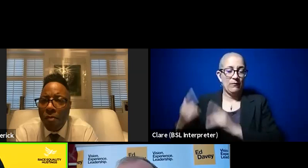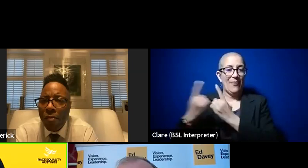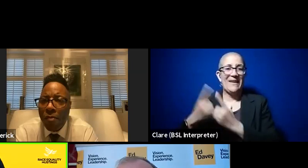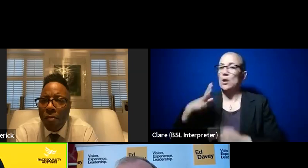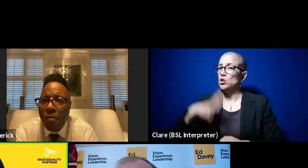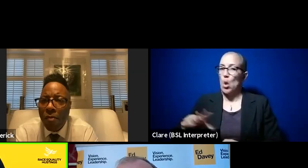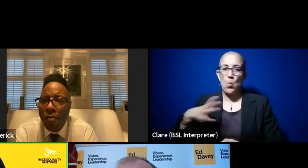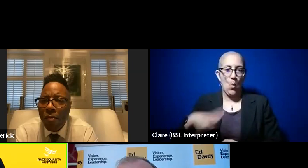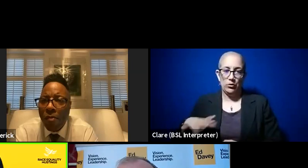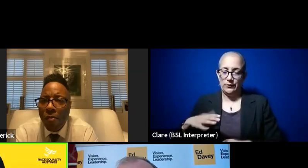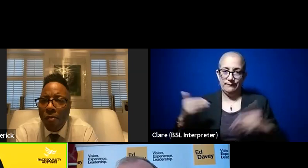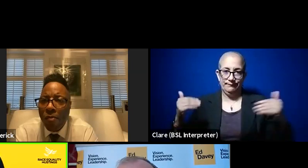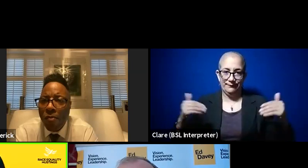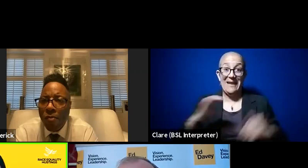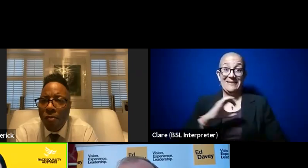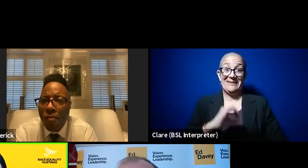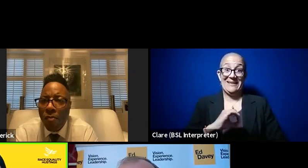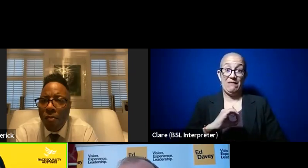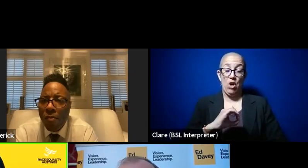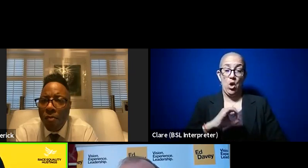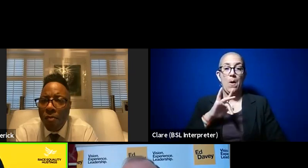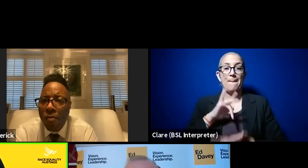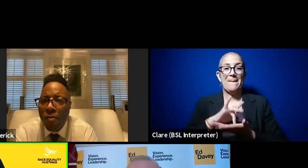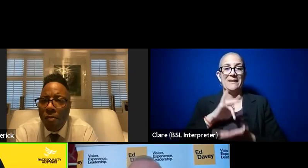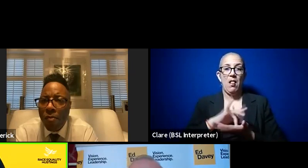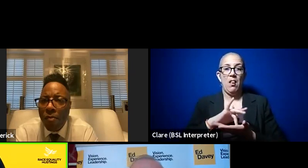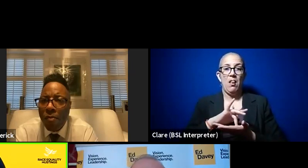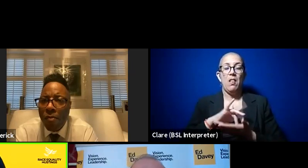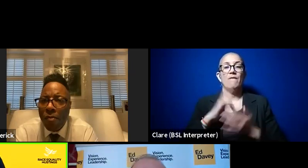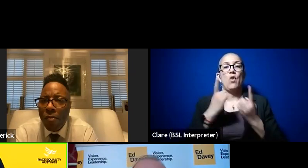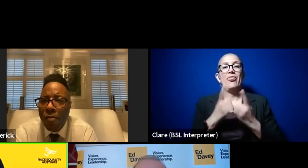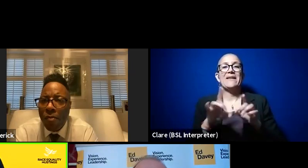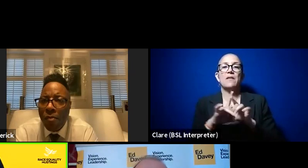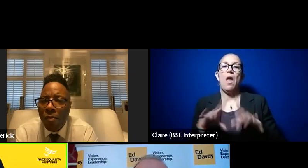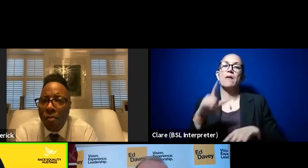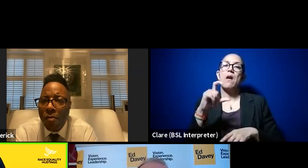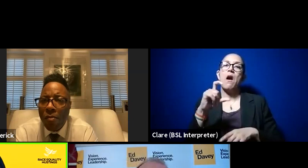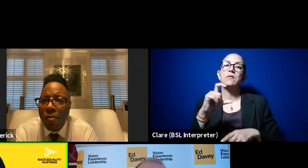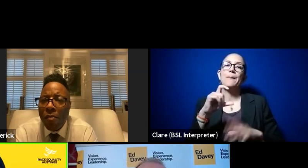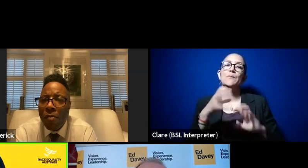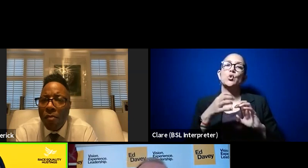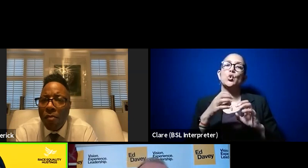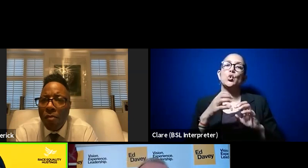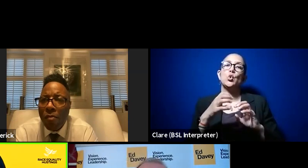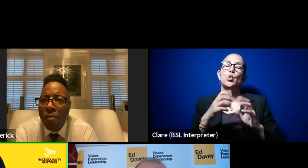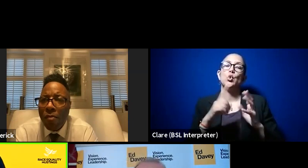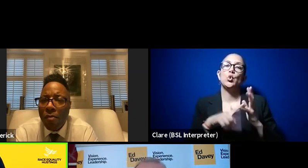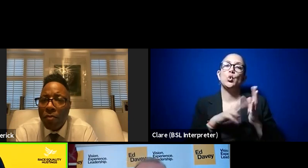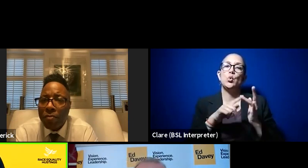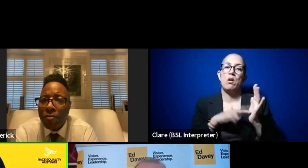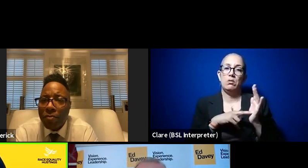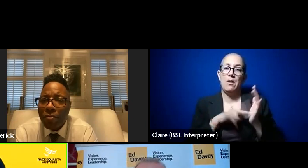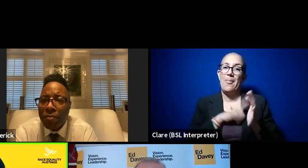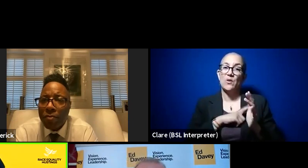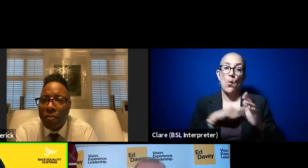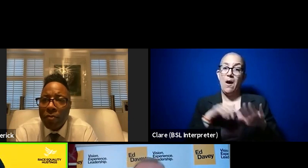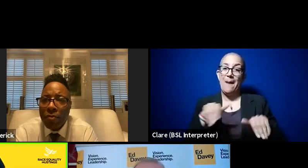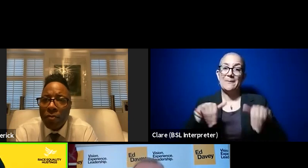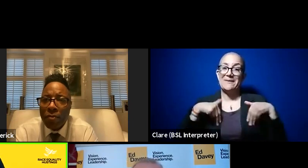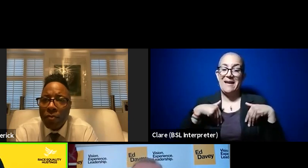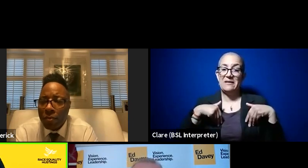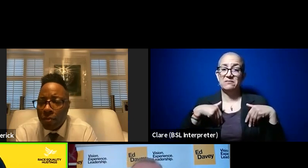want. And 0, the middle ground, was for things like the customs union. So that is why I abstained on it, because I felt that